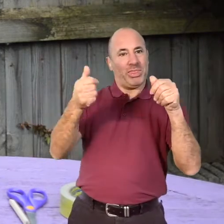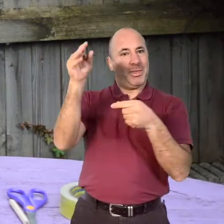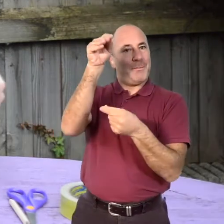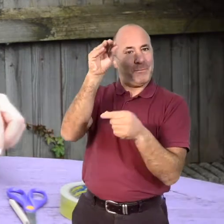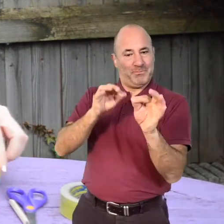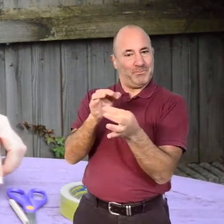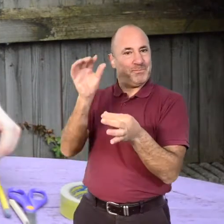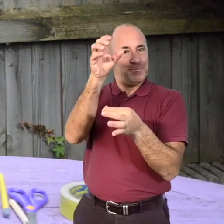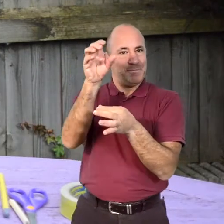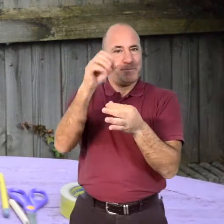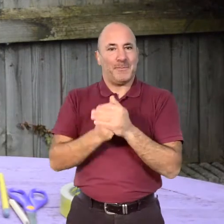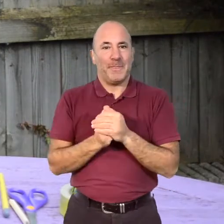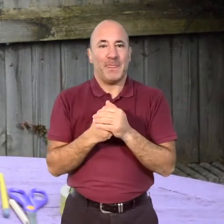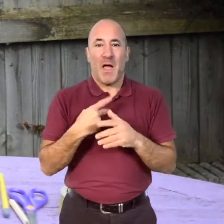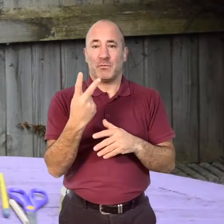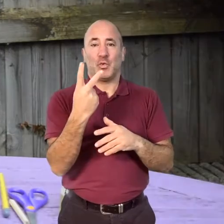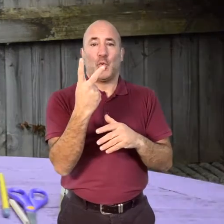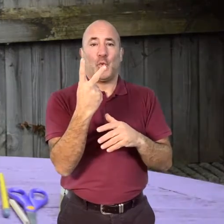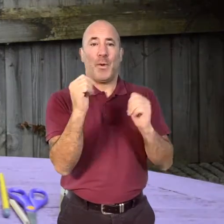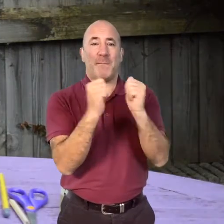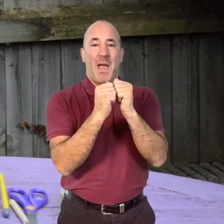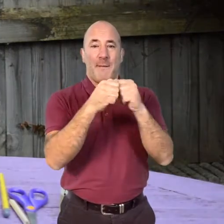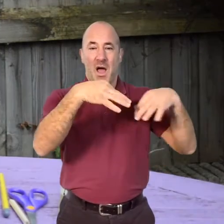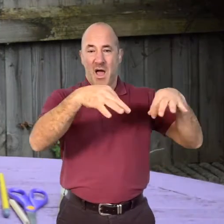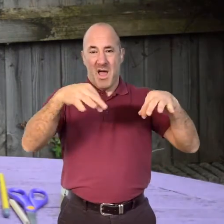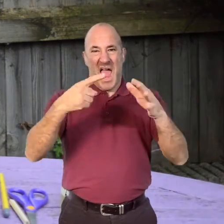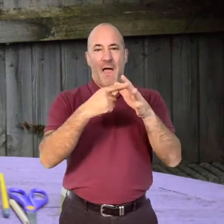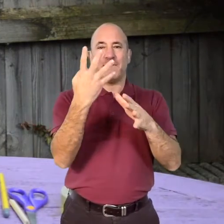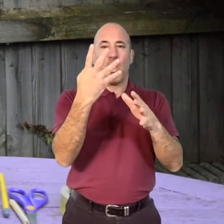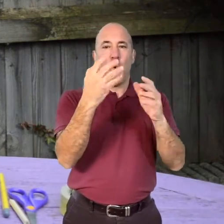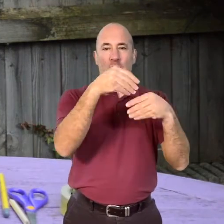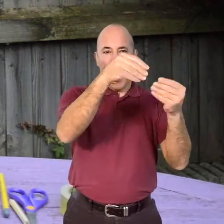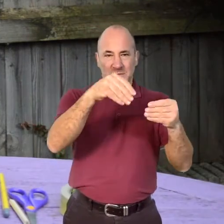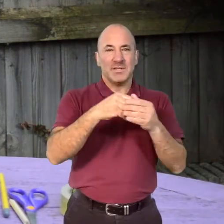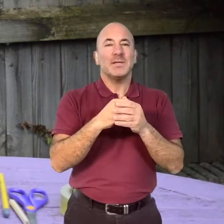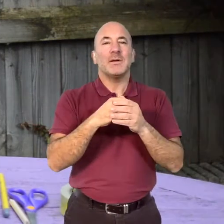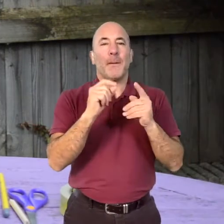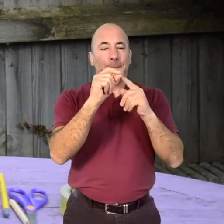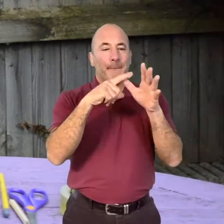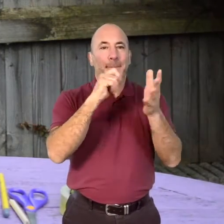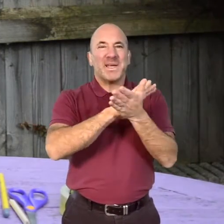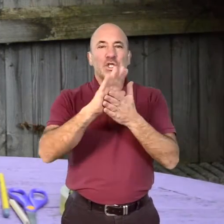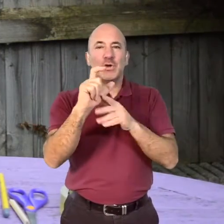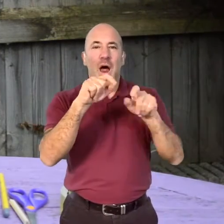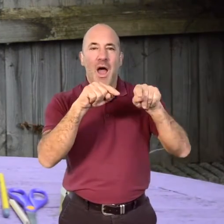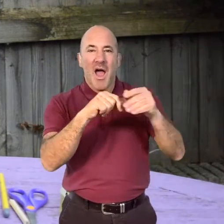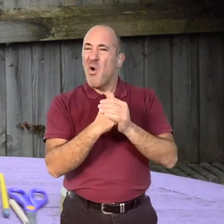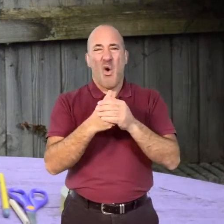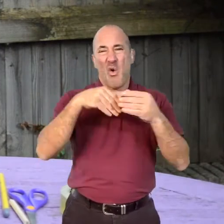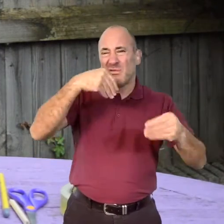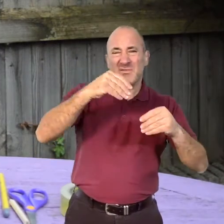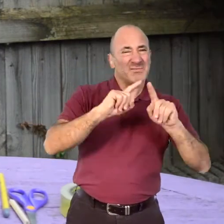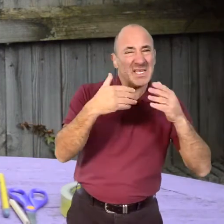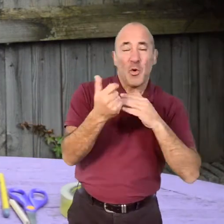end. I've also got 2 sheets of peach coloured A4 card. You can use any kind of card you want to, or